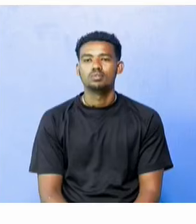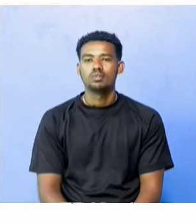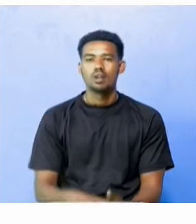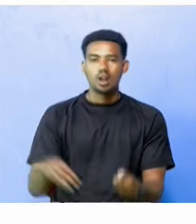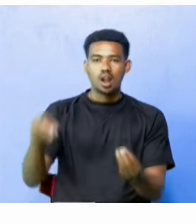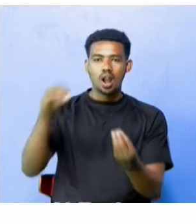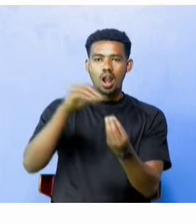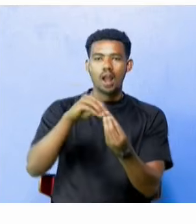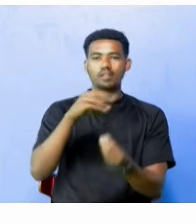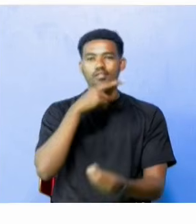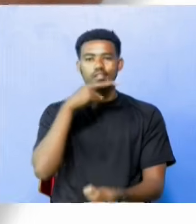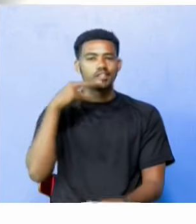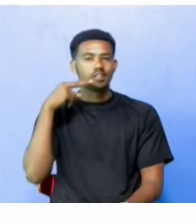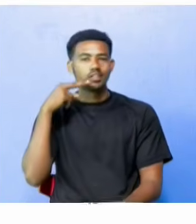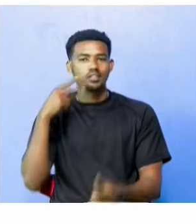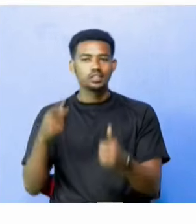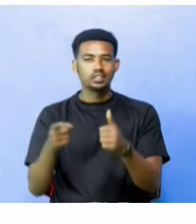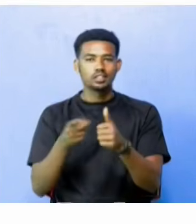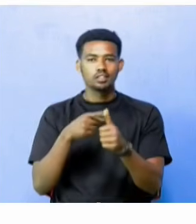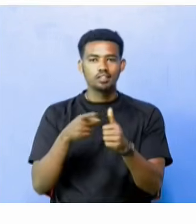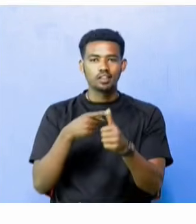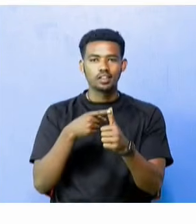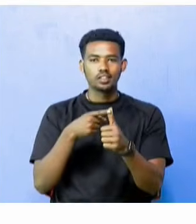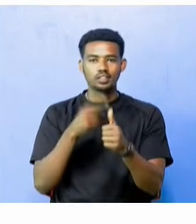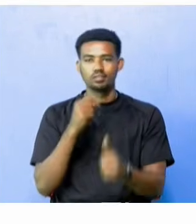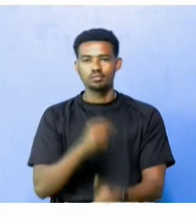Adverbs on the first line,